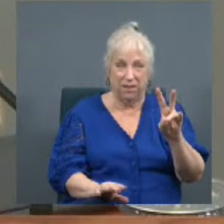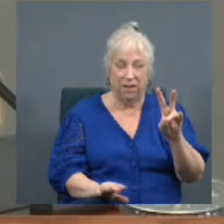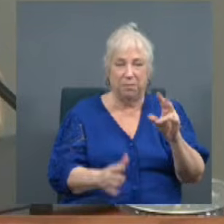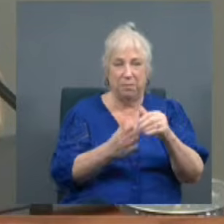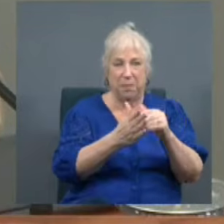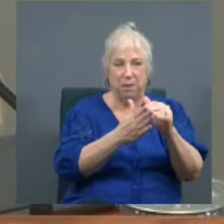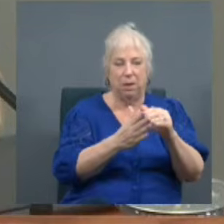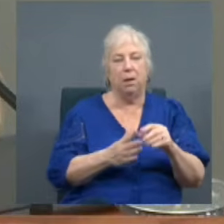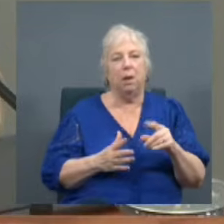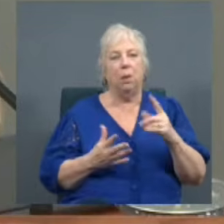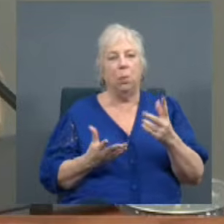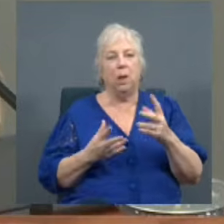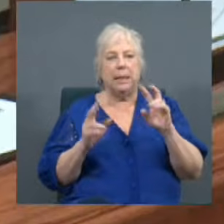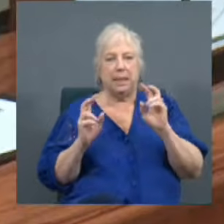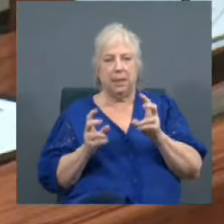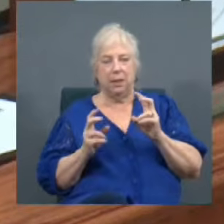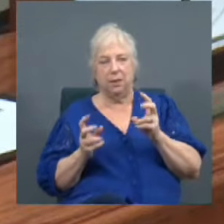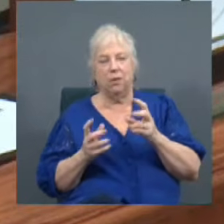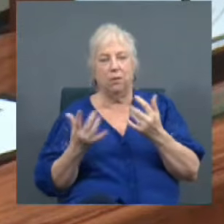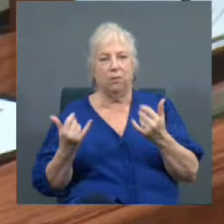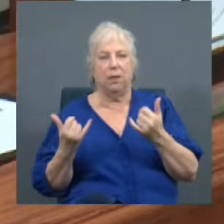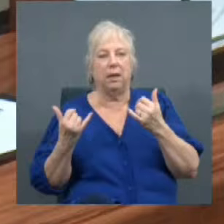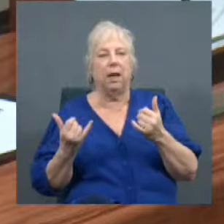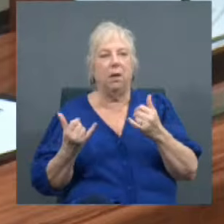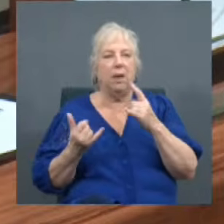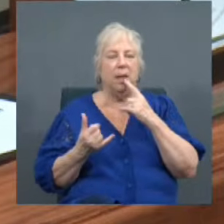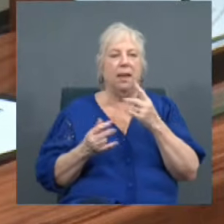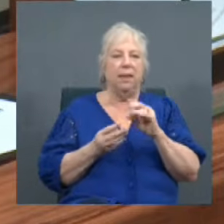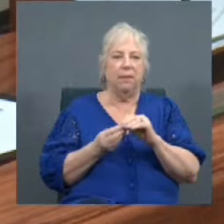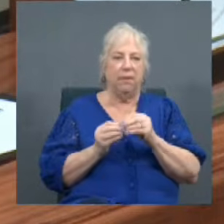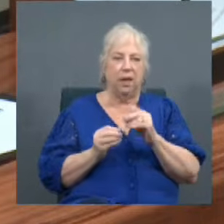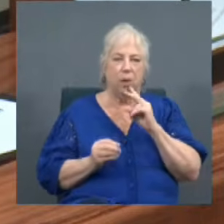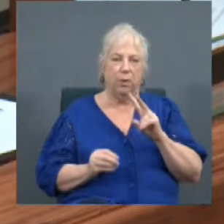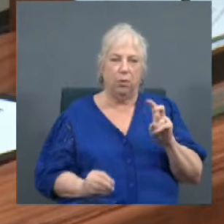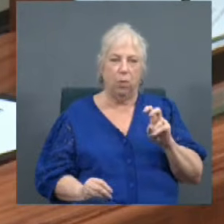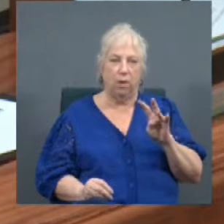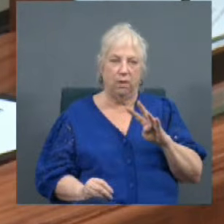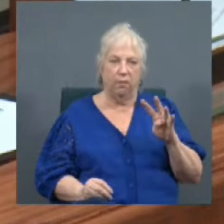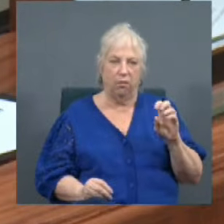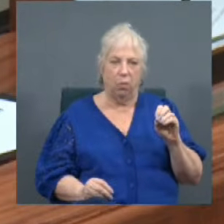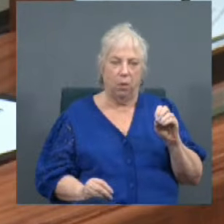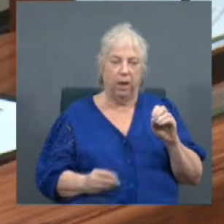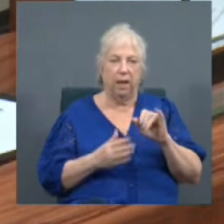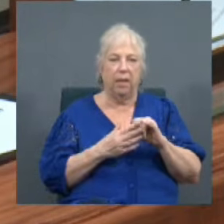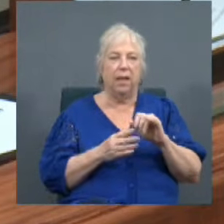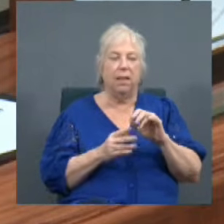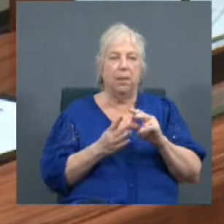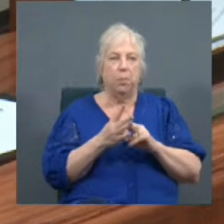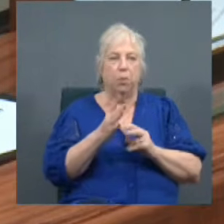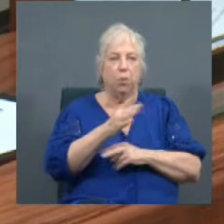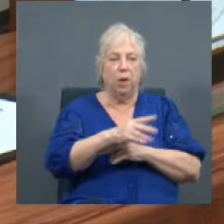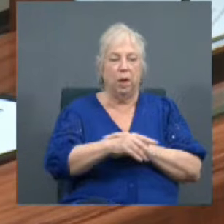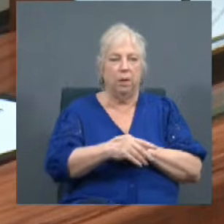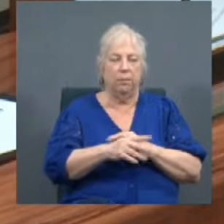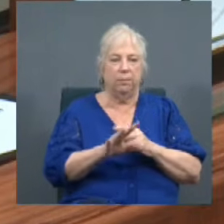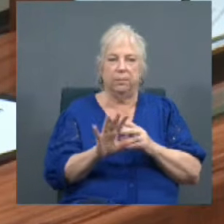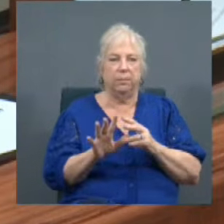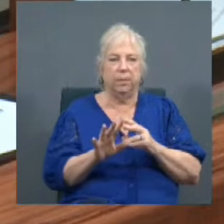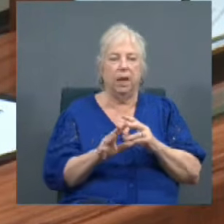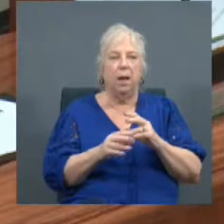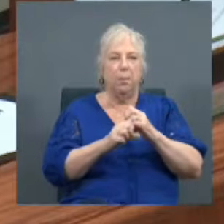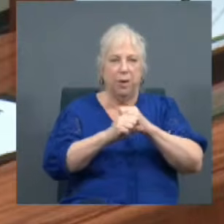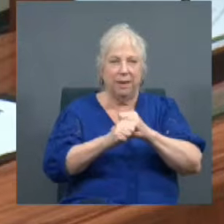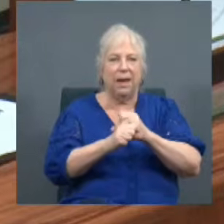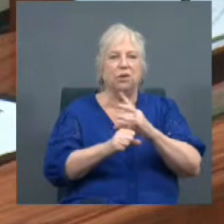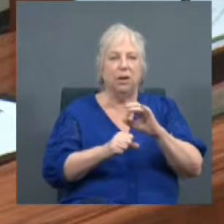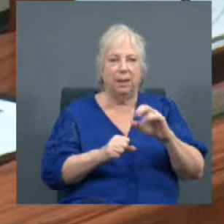of the issues at hand is that the figure was 240 that the bridge was supposed to be able to, the protection